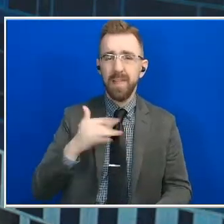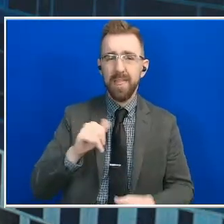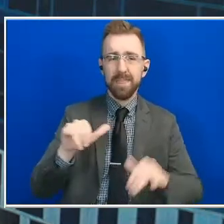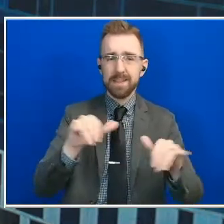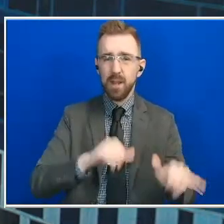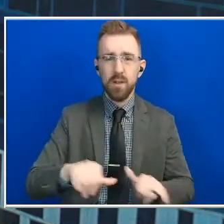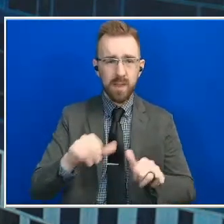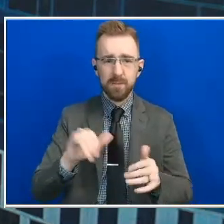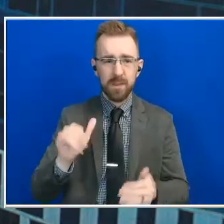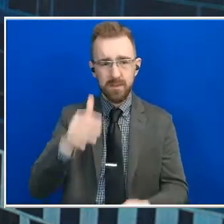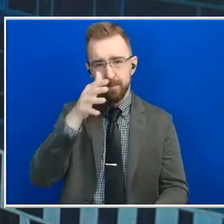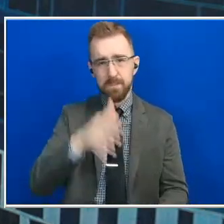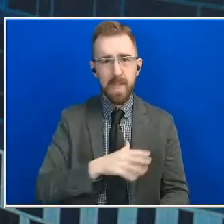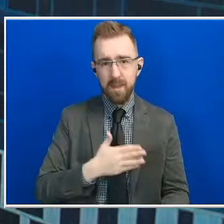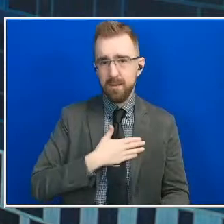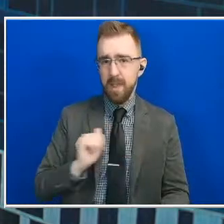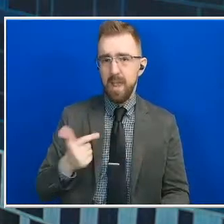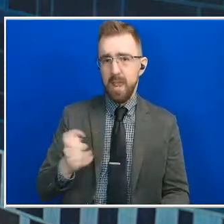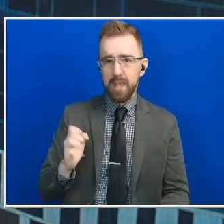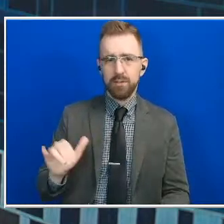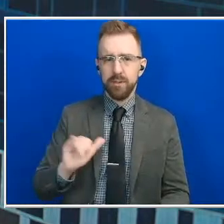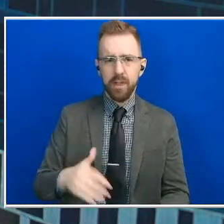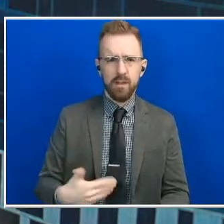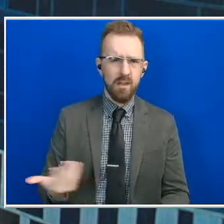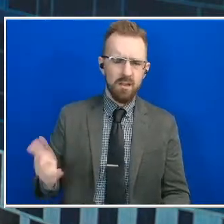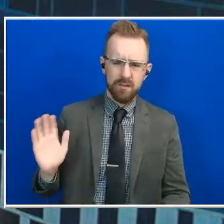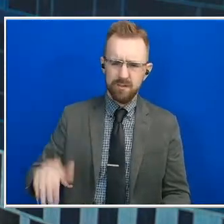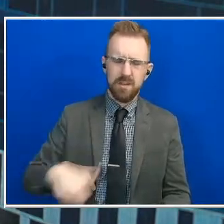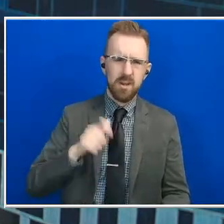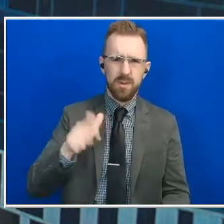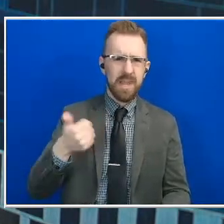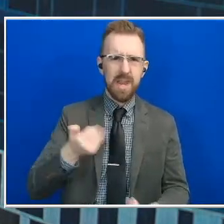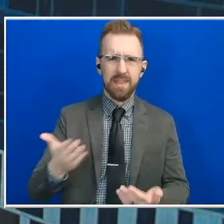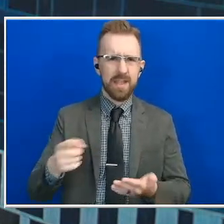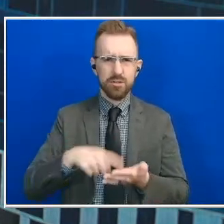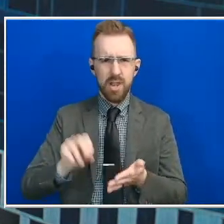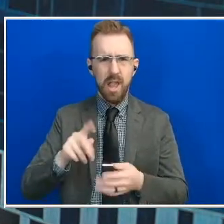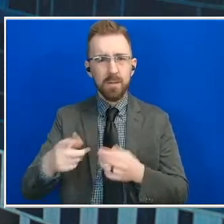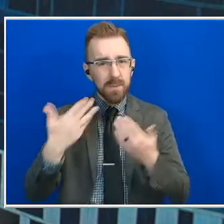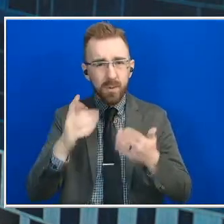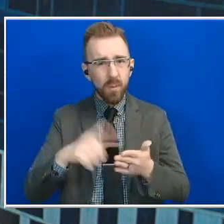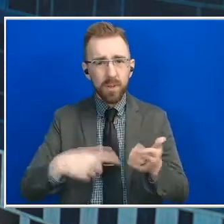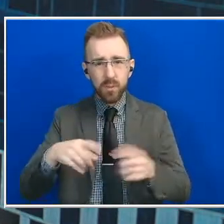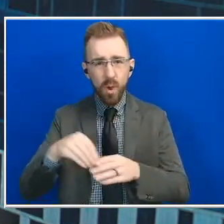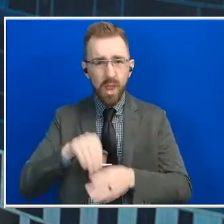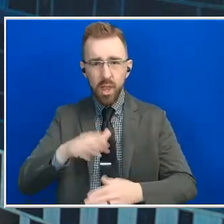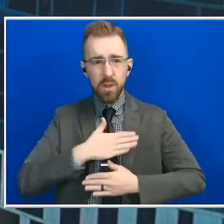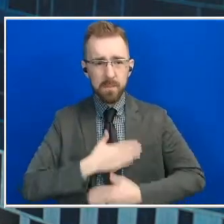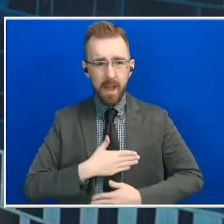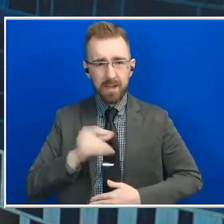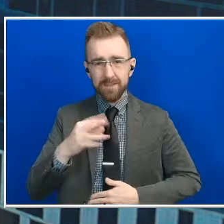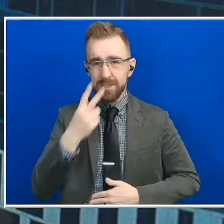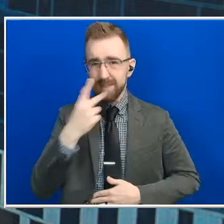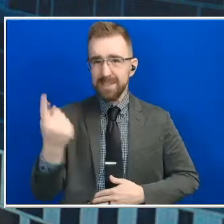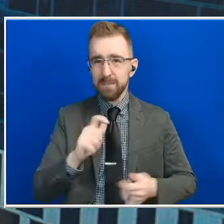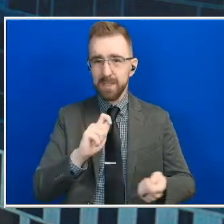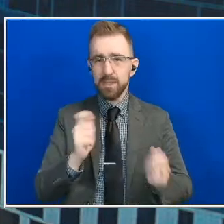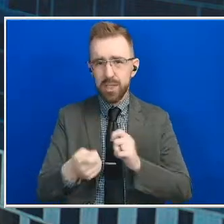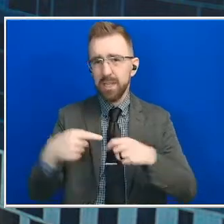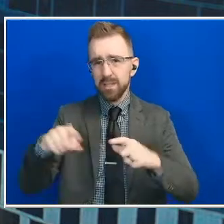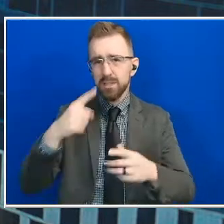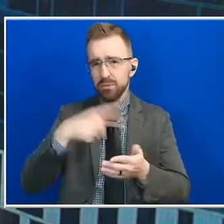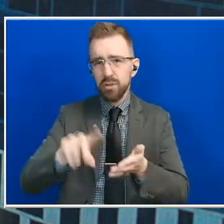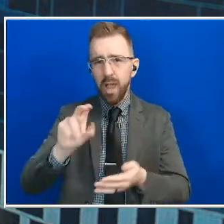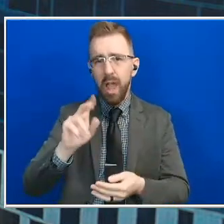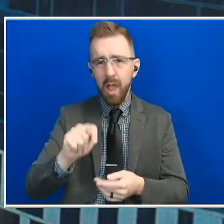my age and stuff like that are like, oh, I don't need to get anything checked out, but you don't know what's going on in your own body. If you see something change, definitely go get it checked out. That's how you can catch things